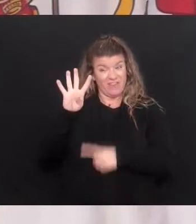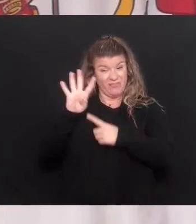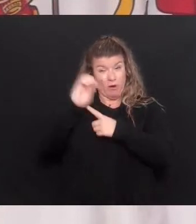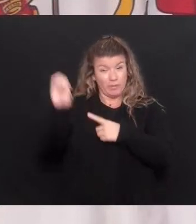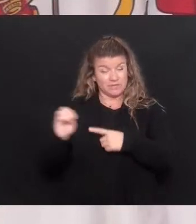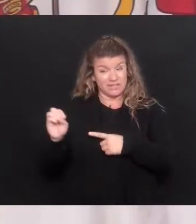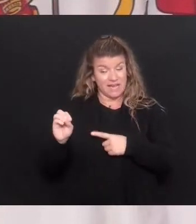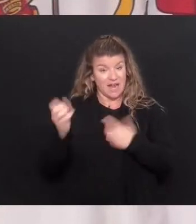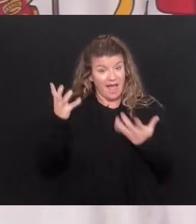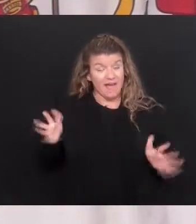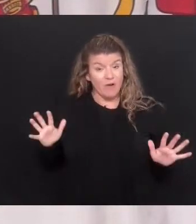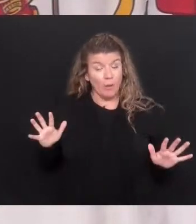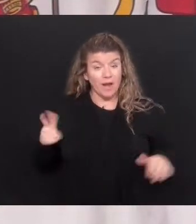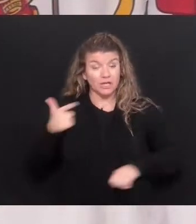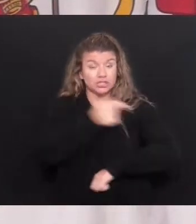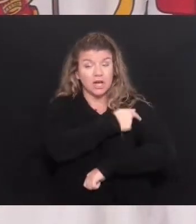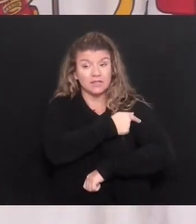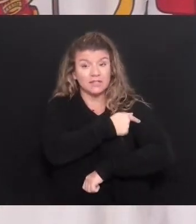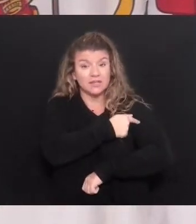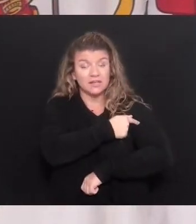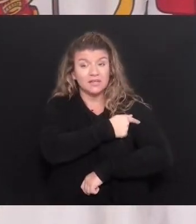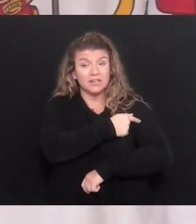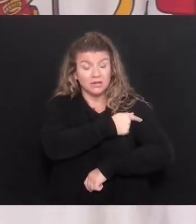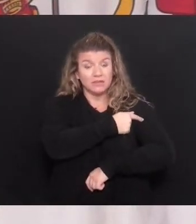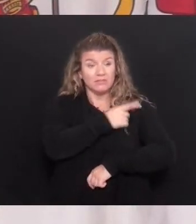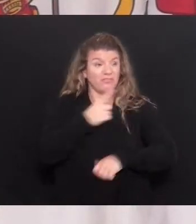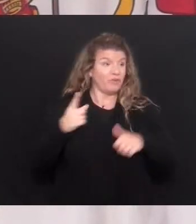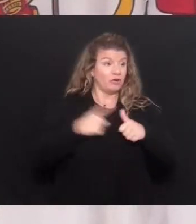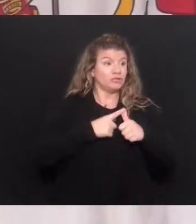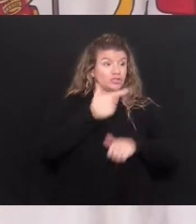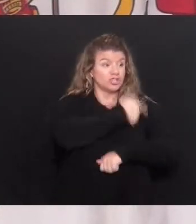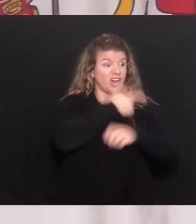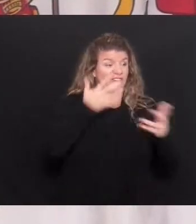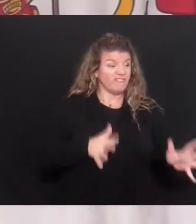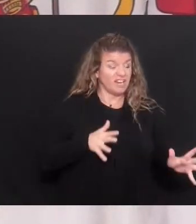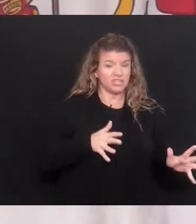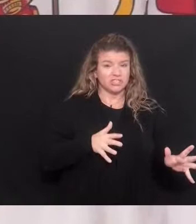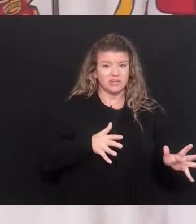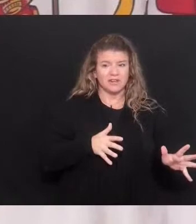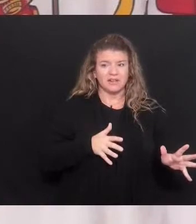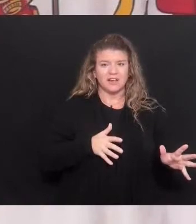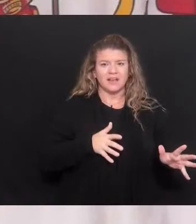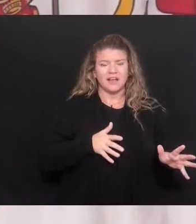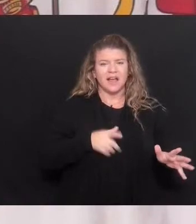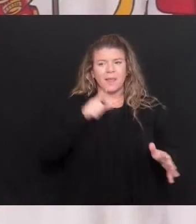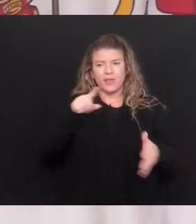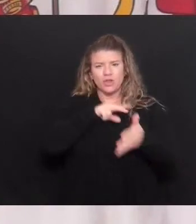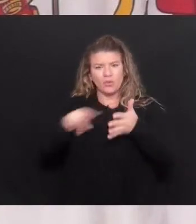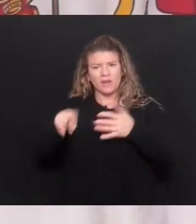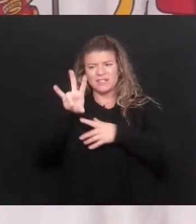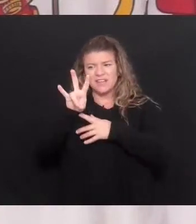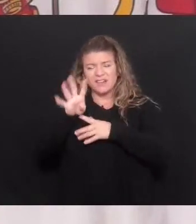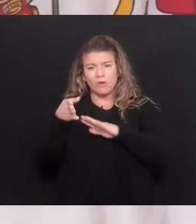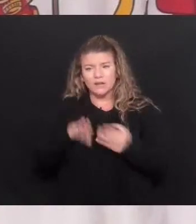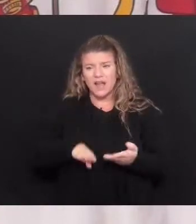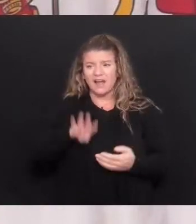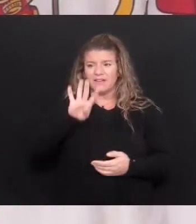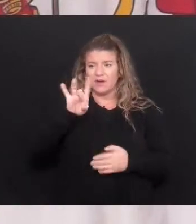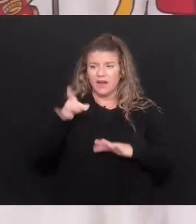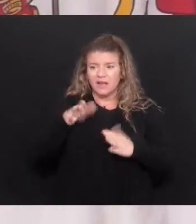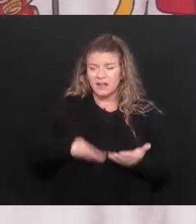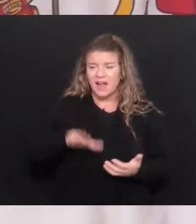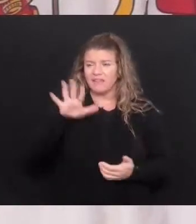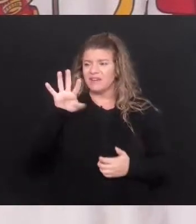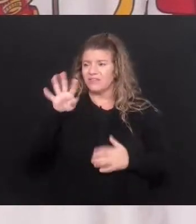74% of them have got these shots and everything, have got at least the first shot, and then you're reading 74 died, 48 died,